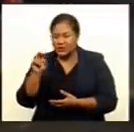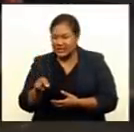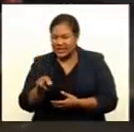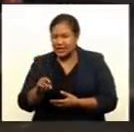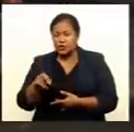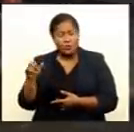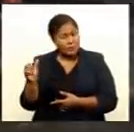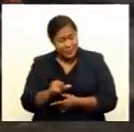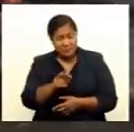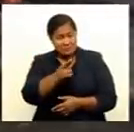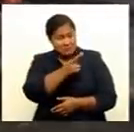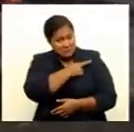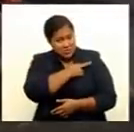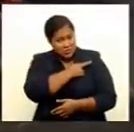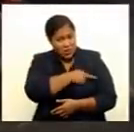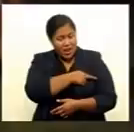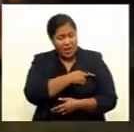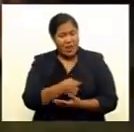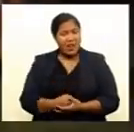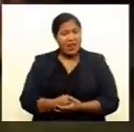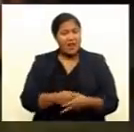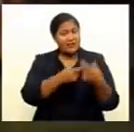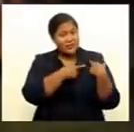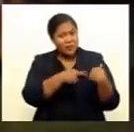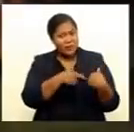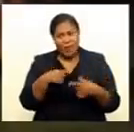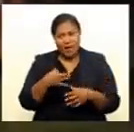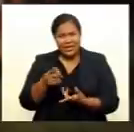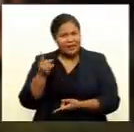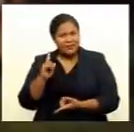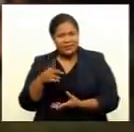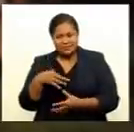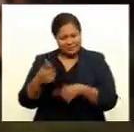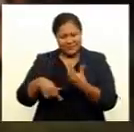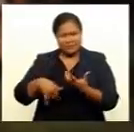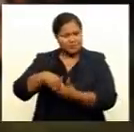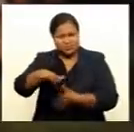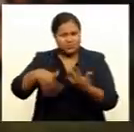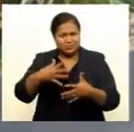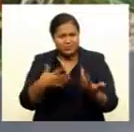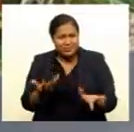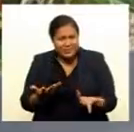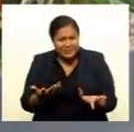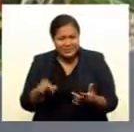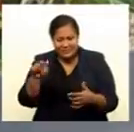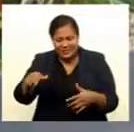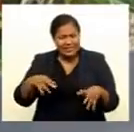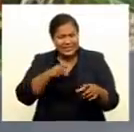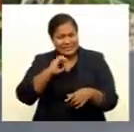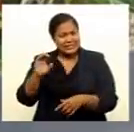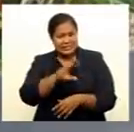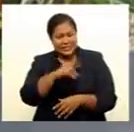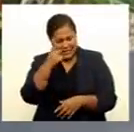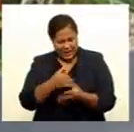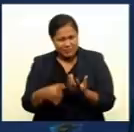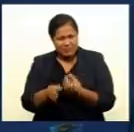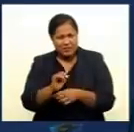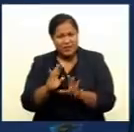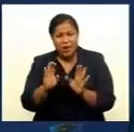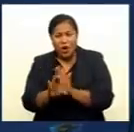absolutely responsible because it can cause panic and alarm amongst the citizens. It shatters, public confidence in the